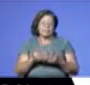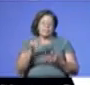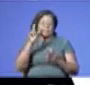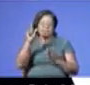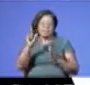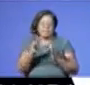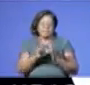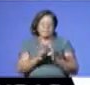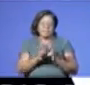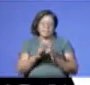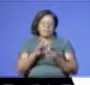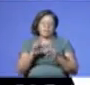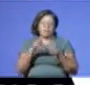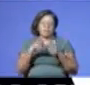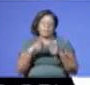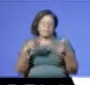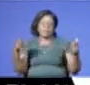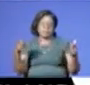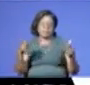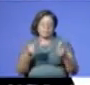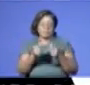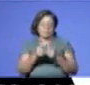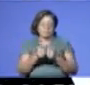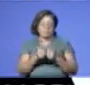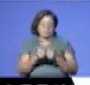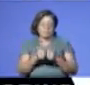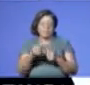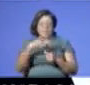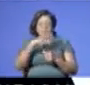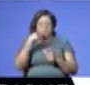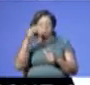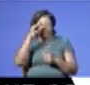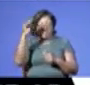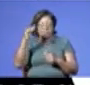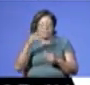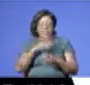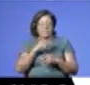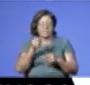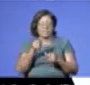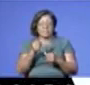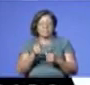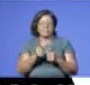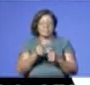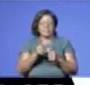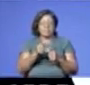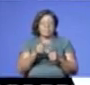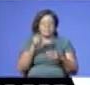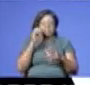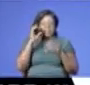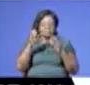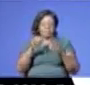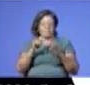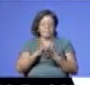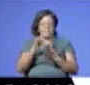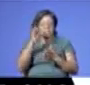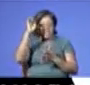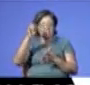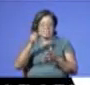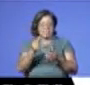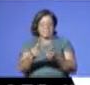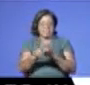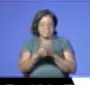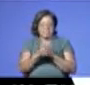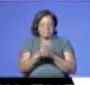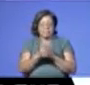the separation, make sure I listen and take into consideration what he is saying. Because